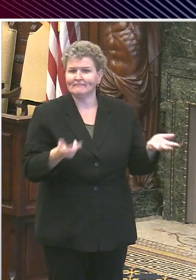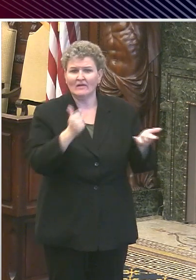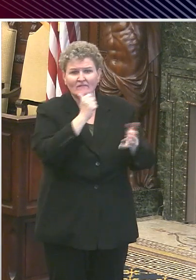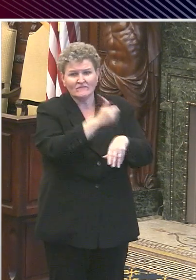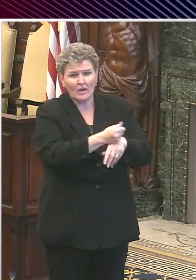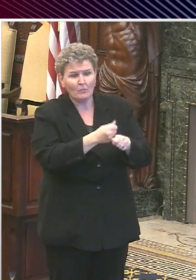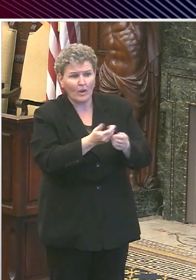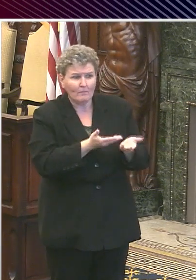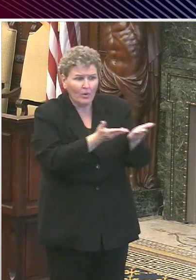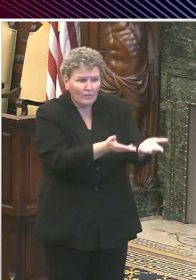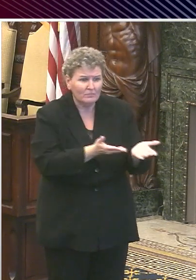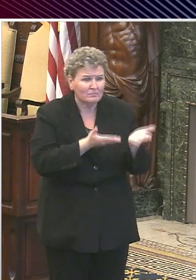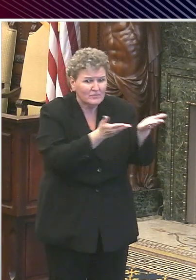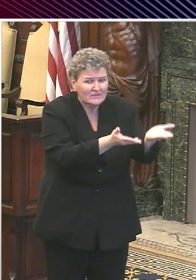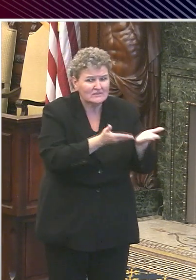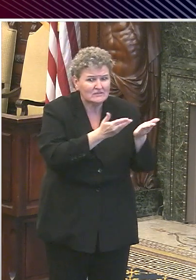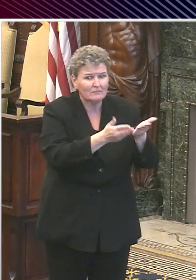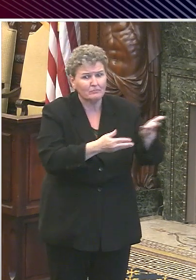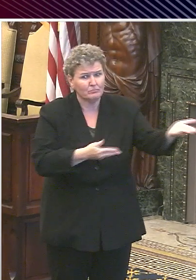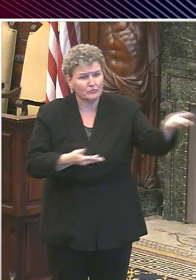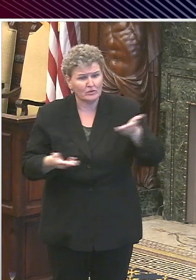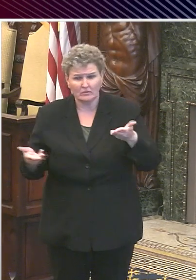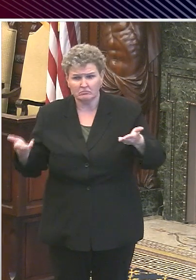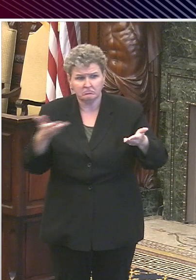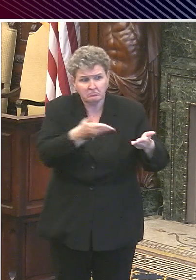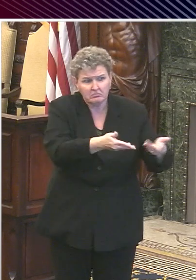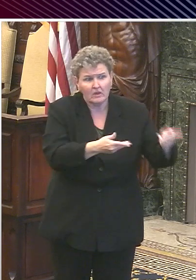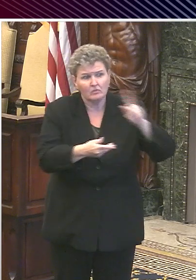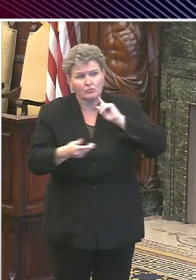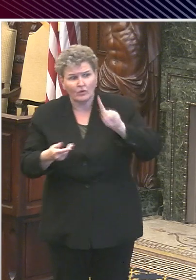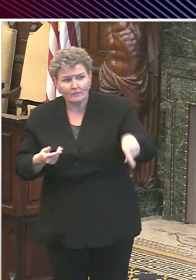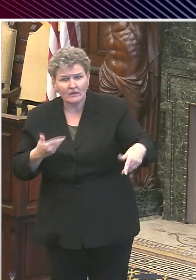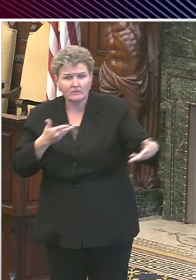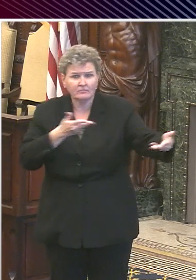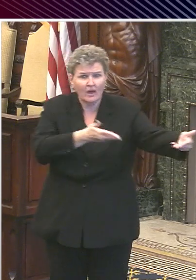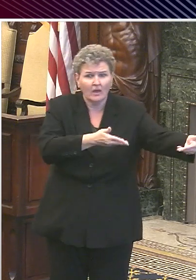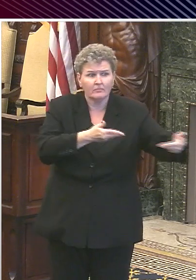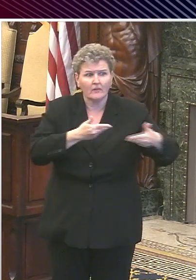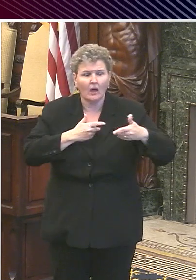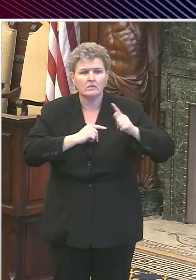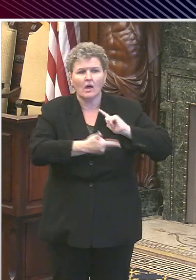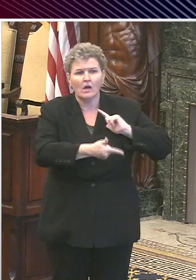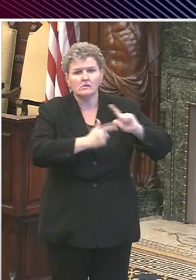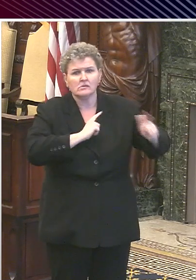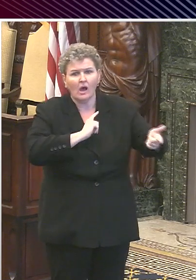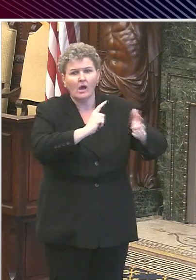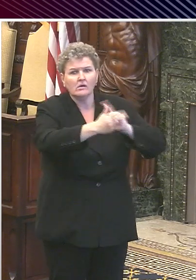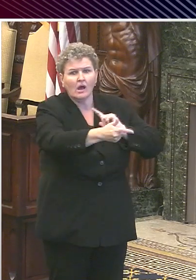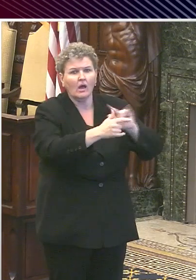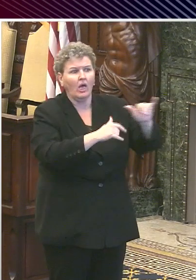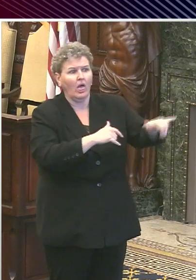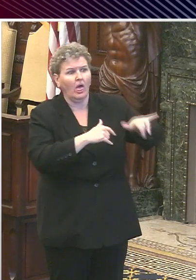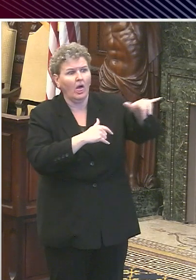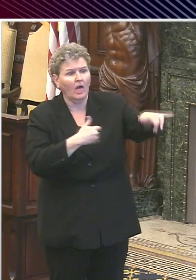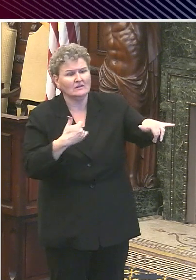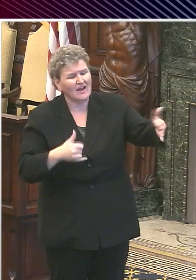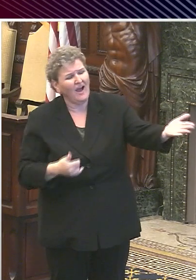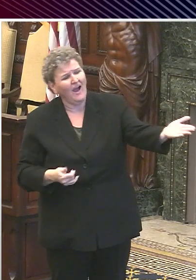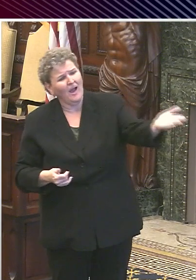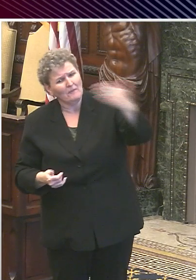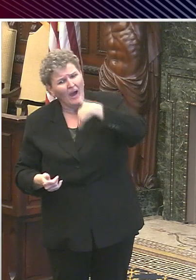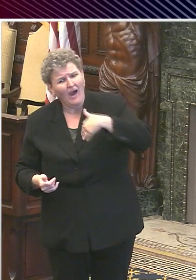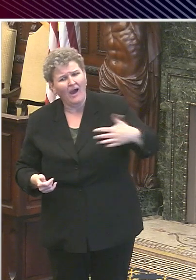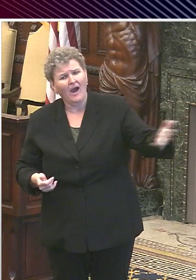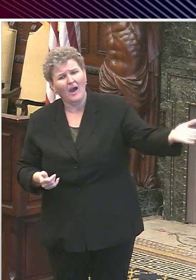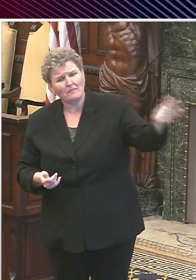we've responded to proposals, and it just goes back and forth. But anyone who's in there now who would like to come out, we're there waiting for them with open arms